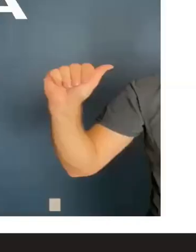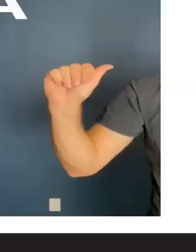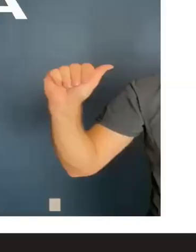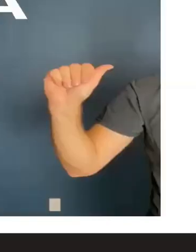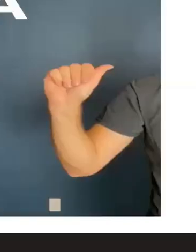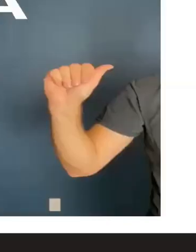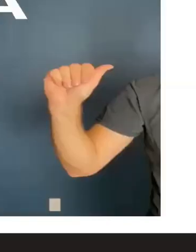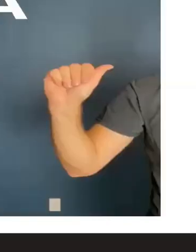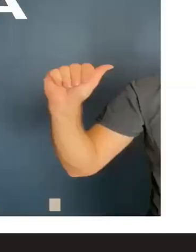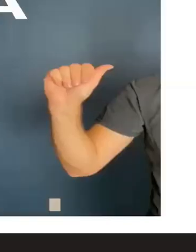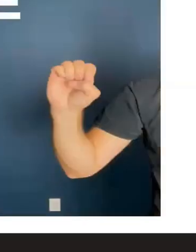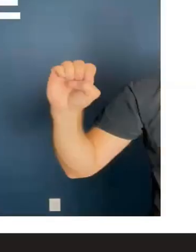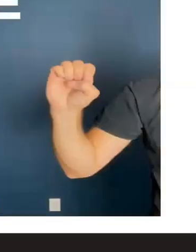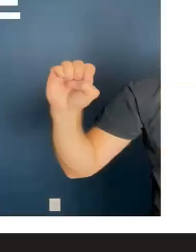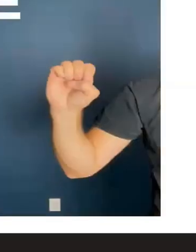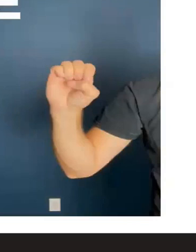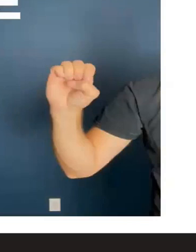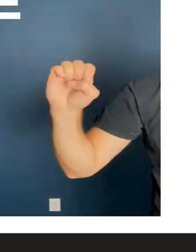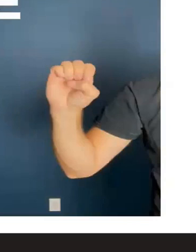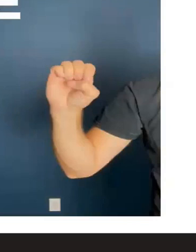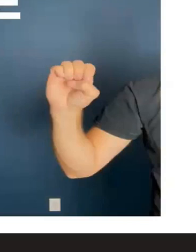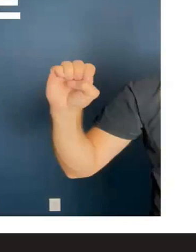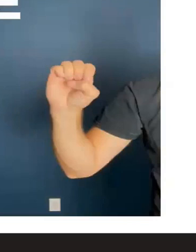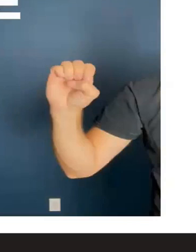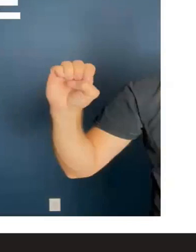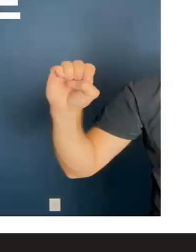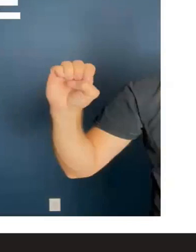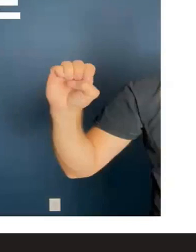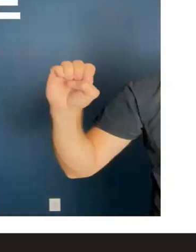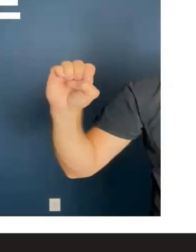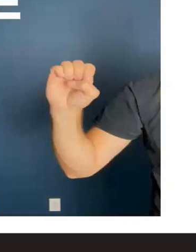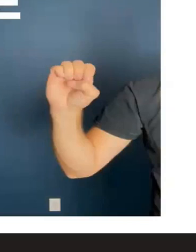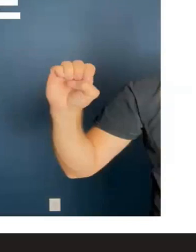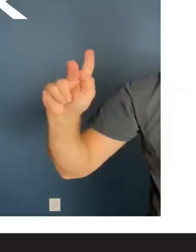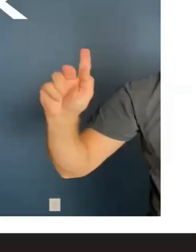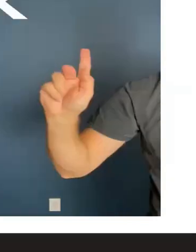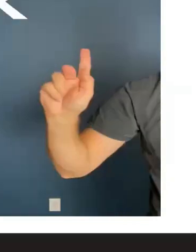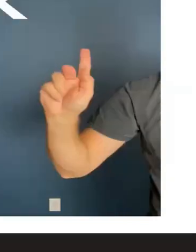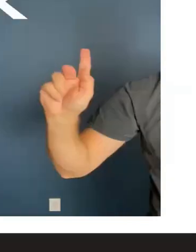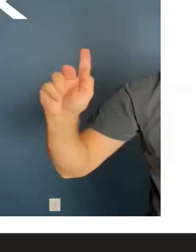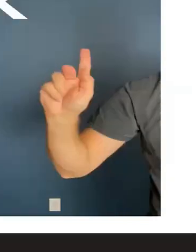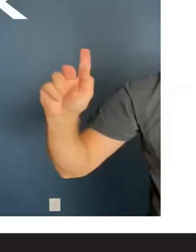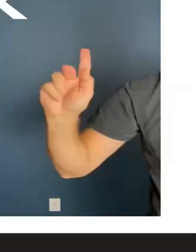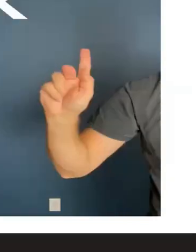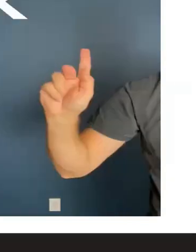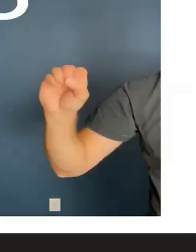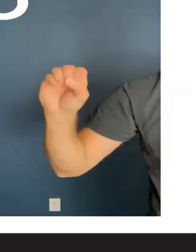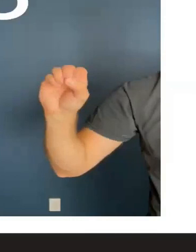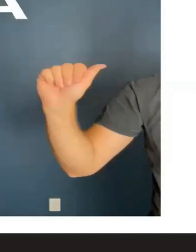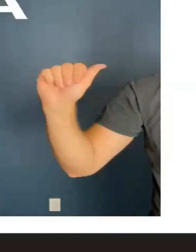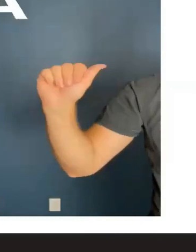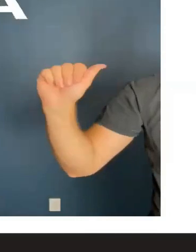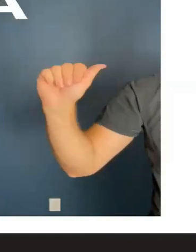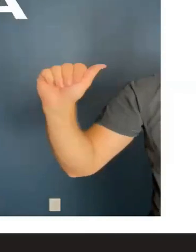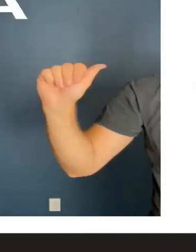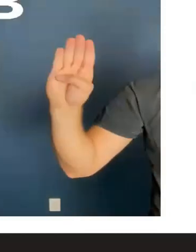American Sign Language is useful where there are finger spellings for all the alphabets, which forms effective means of